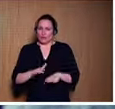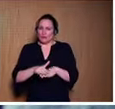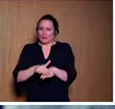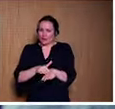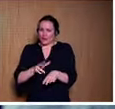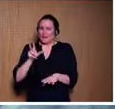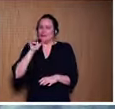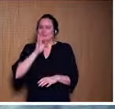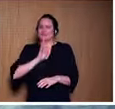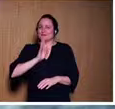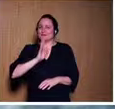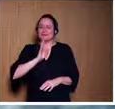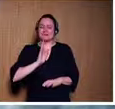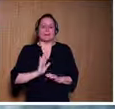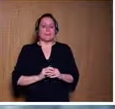Sorry about that.